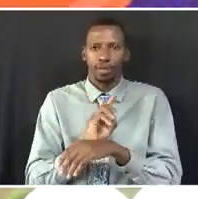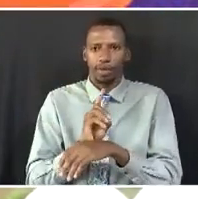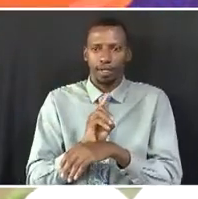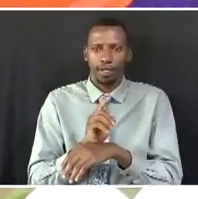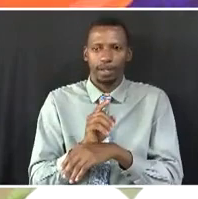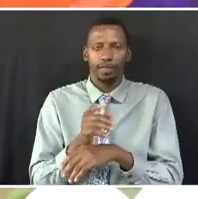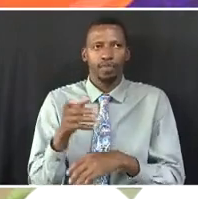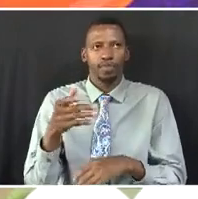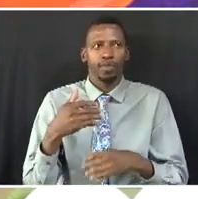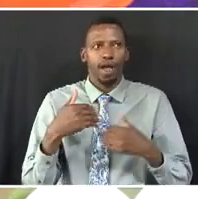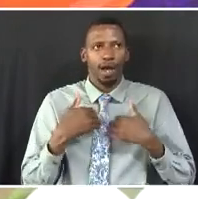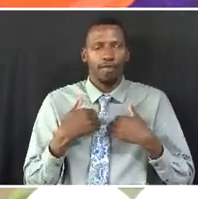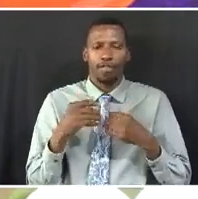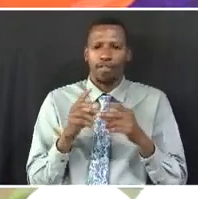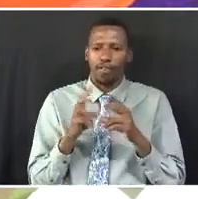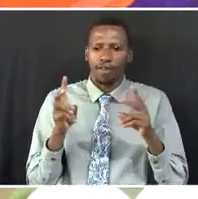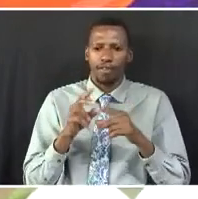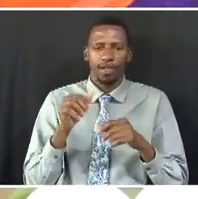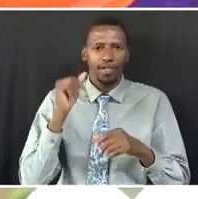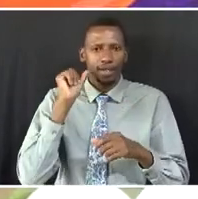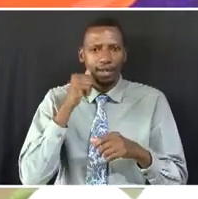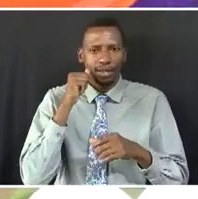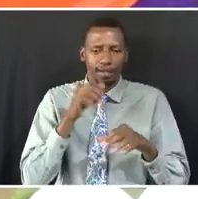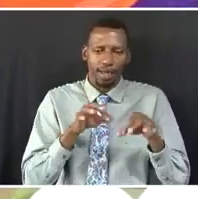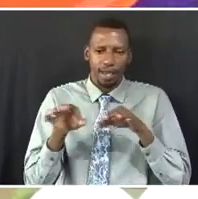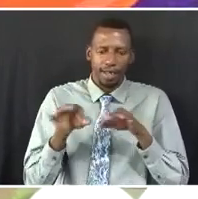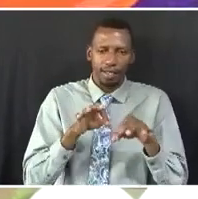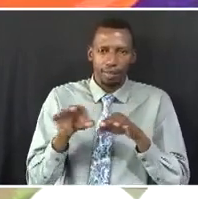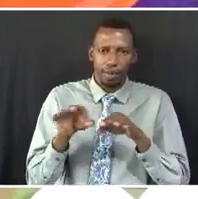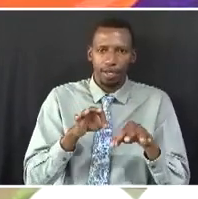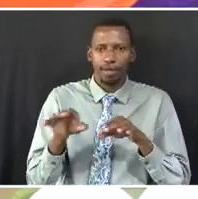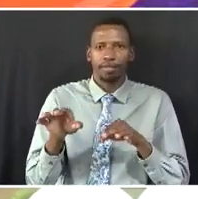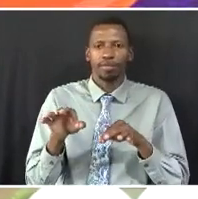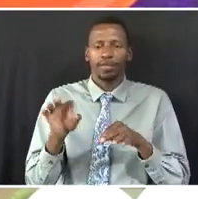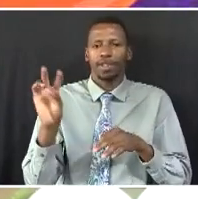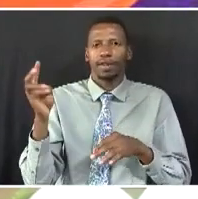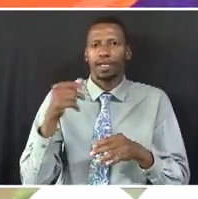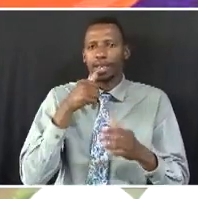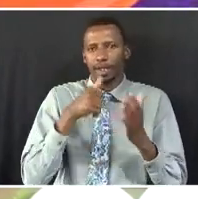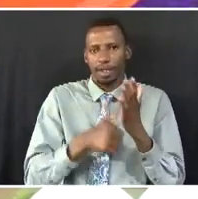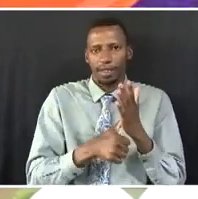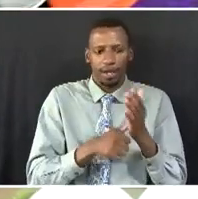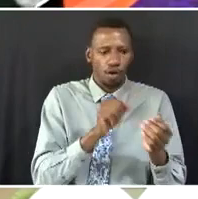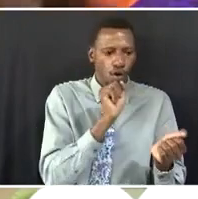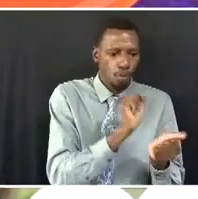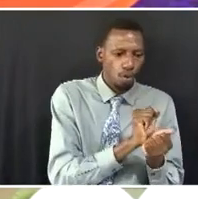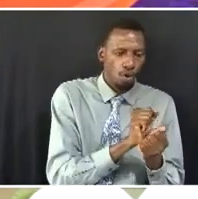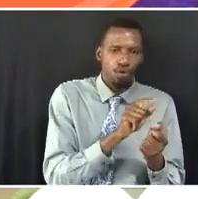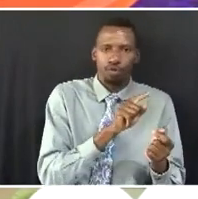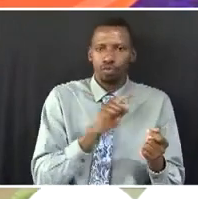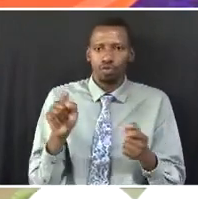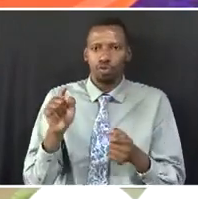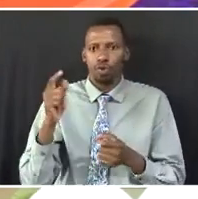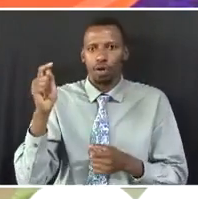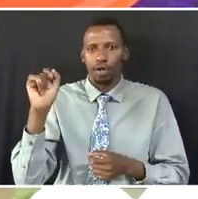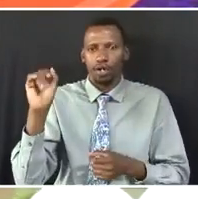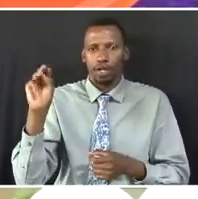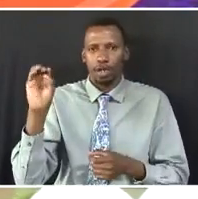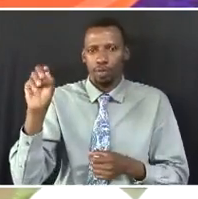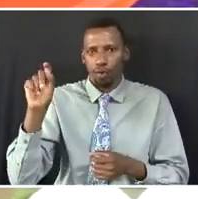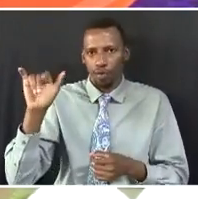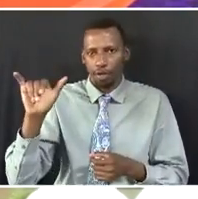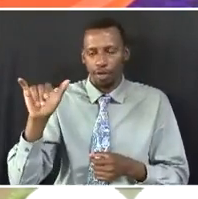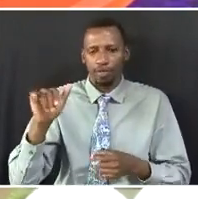very nicely explained the entire second letter of Paul to Timothy, and the students at the University of Nairobi were very